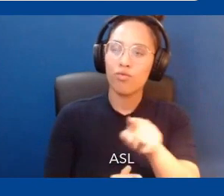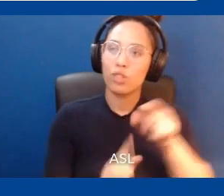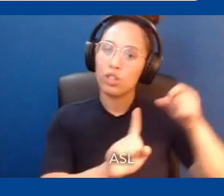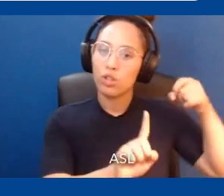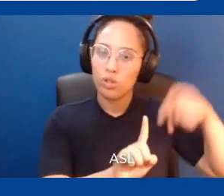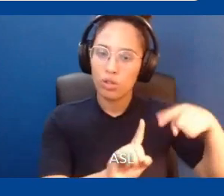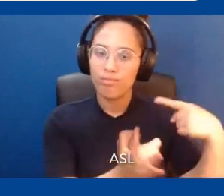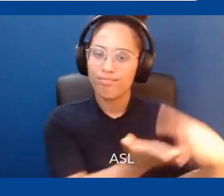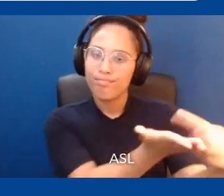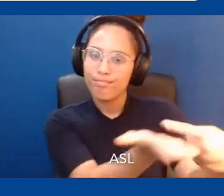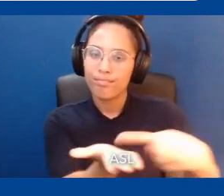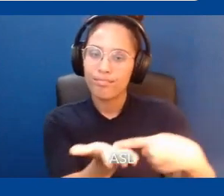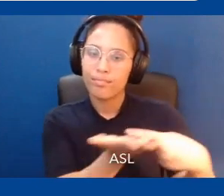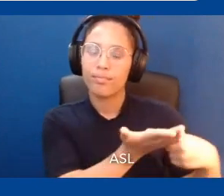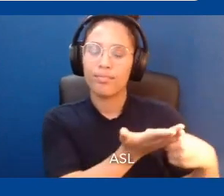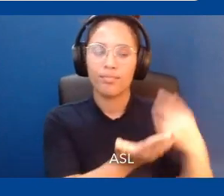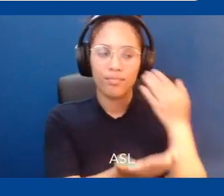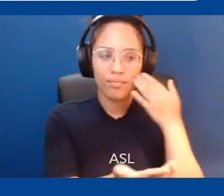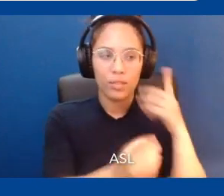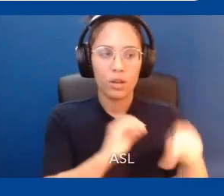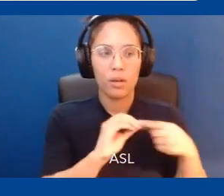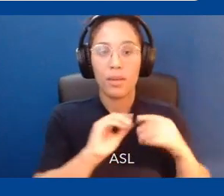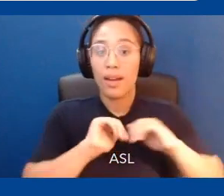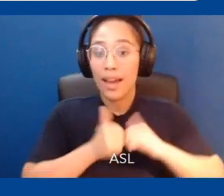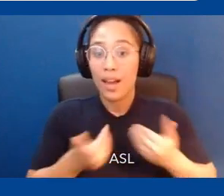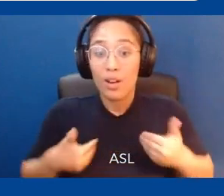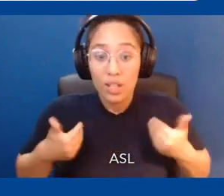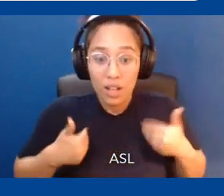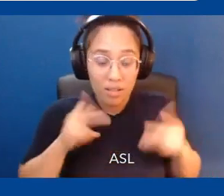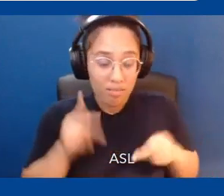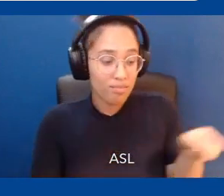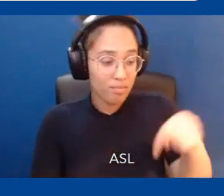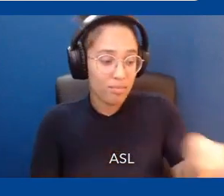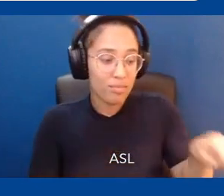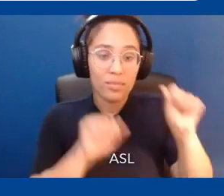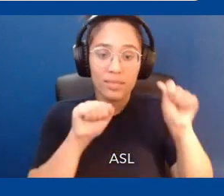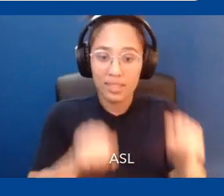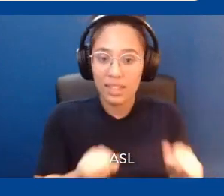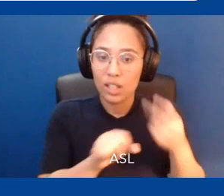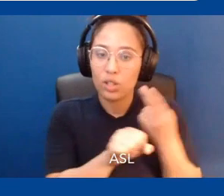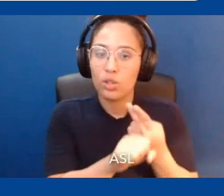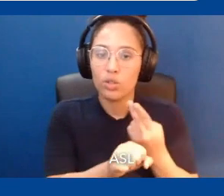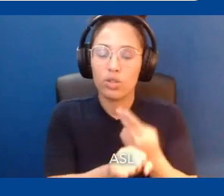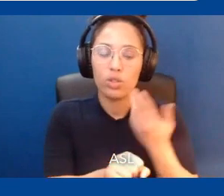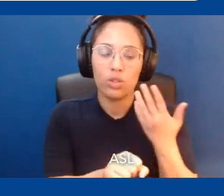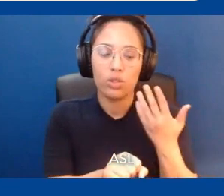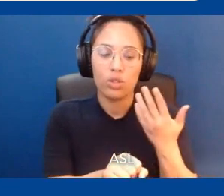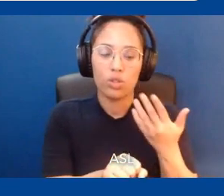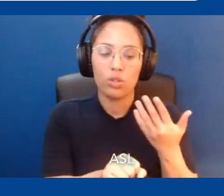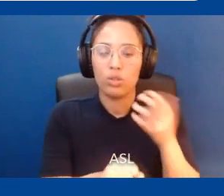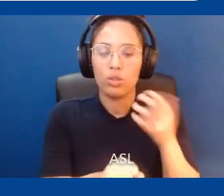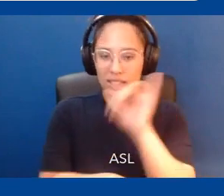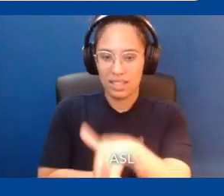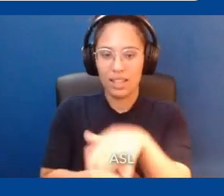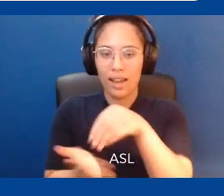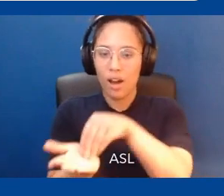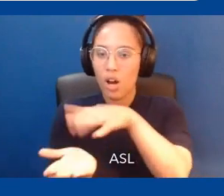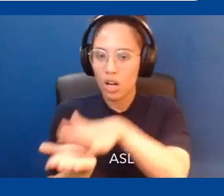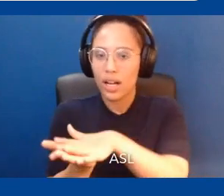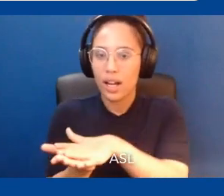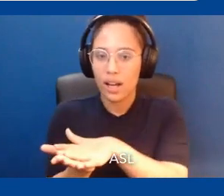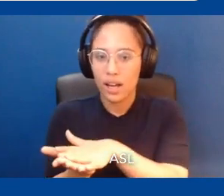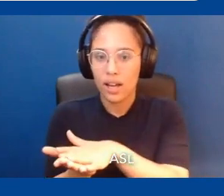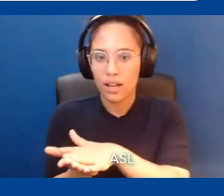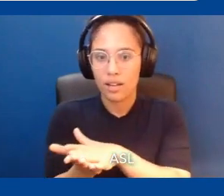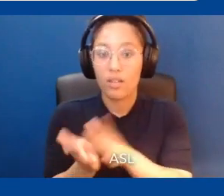about how these young people might be able to also make use of the archives that are